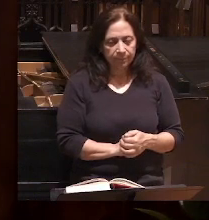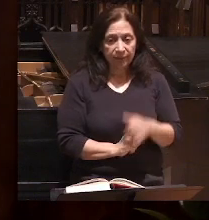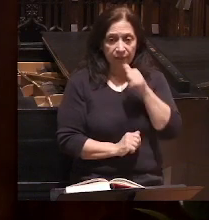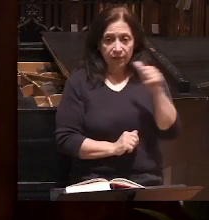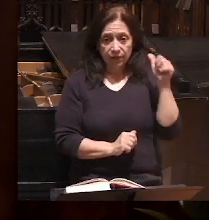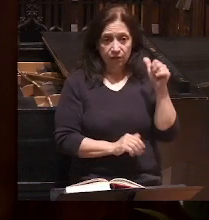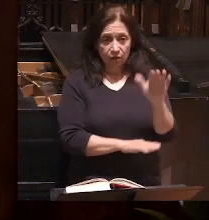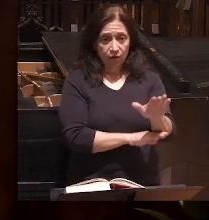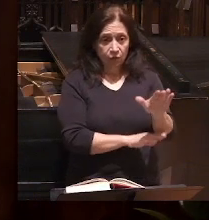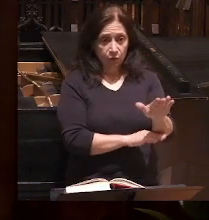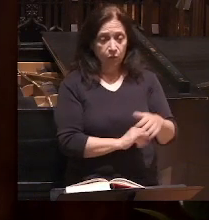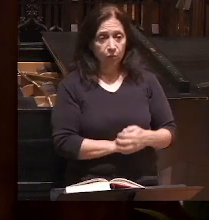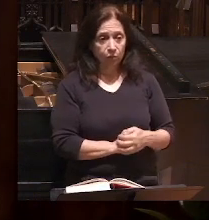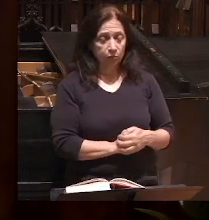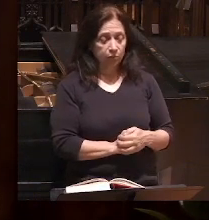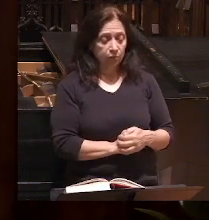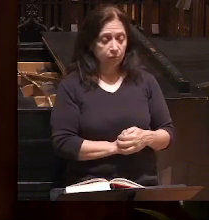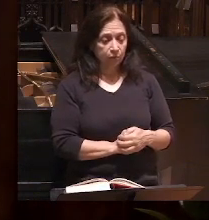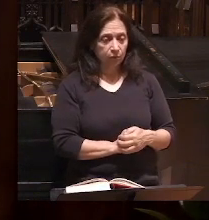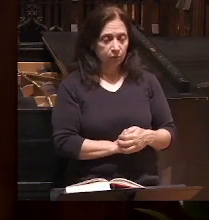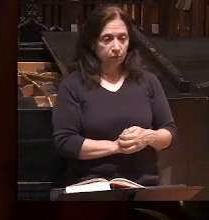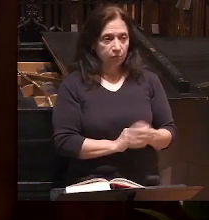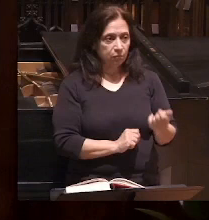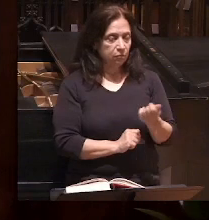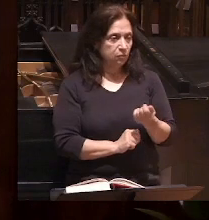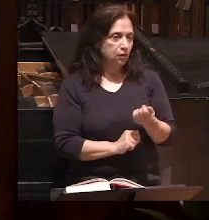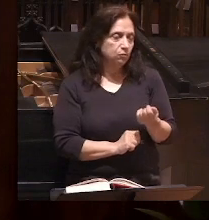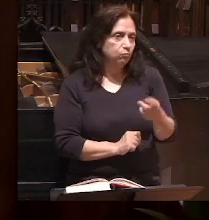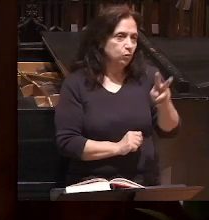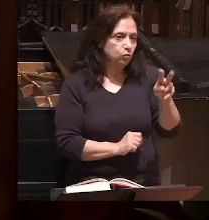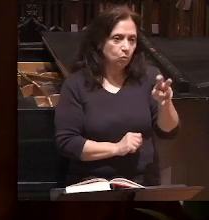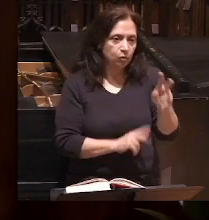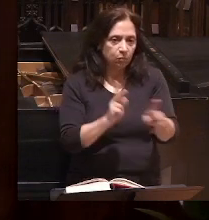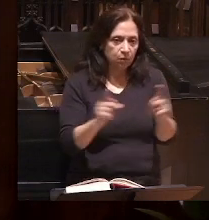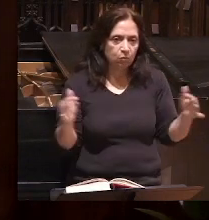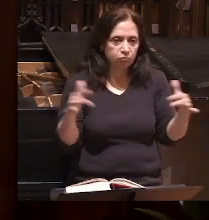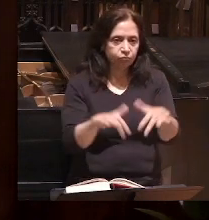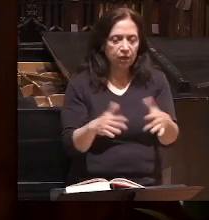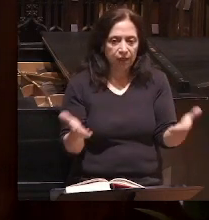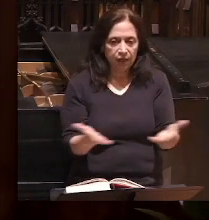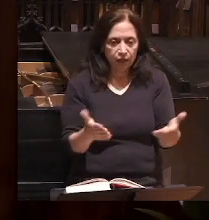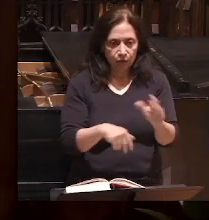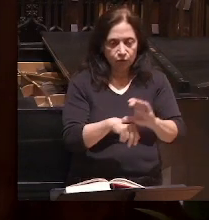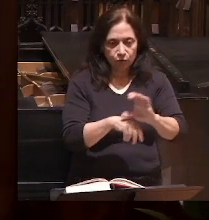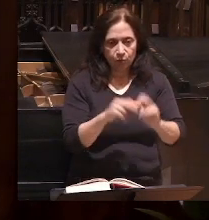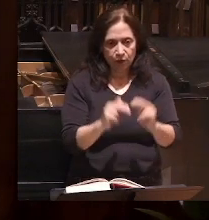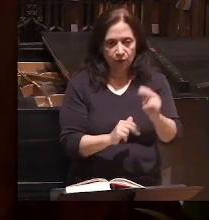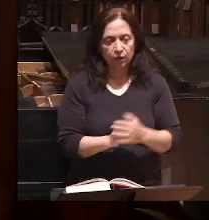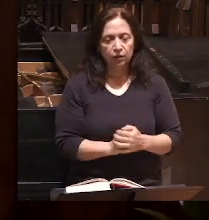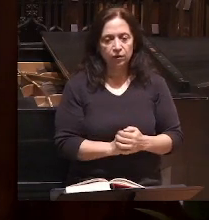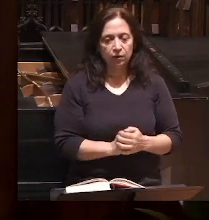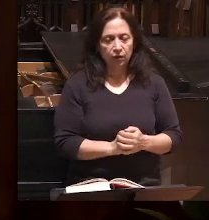Yesterday afternoon, a couple hundred people gathered here in the sanctuary